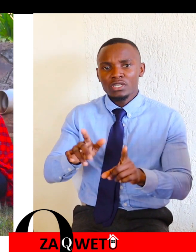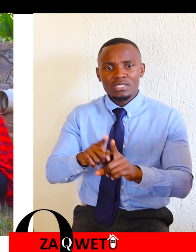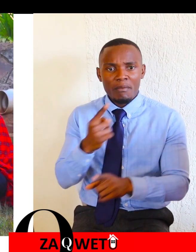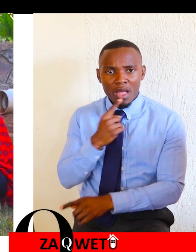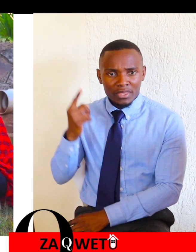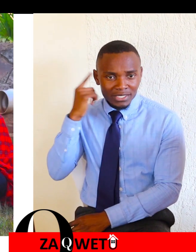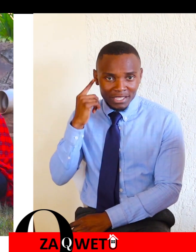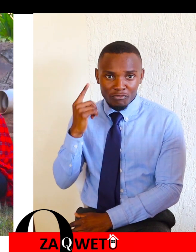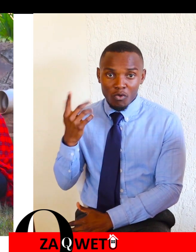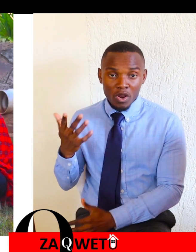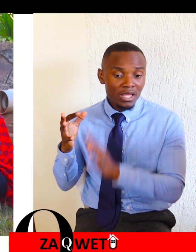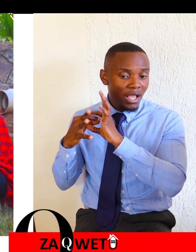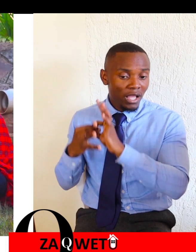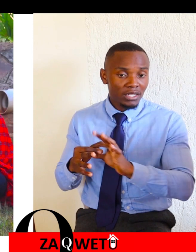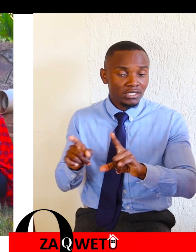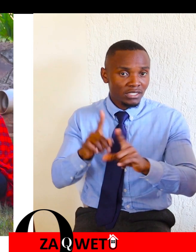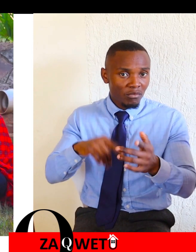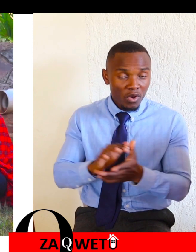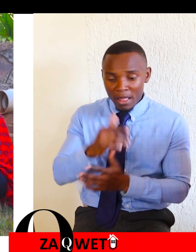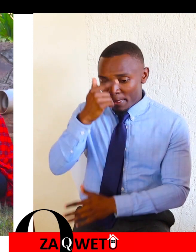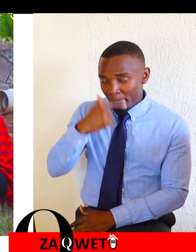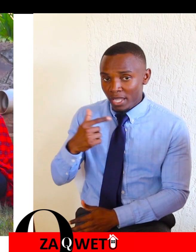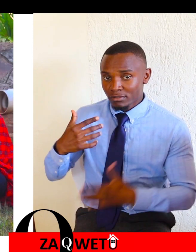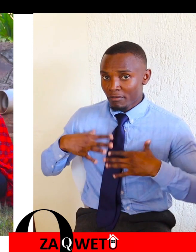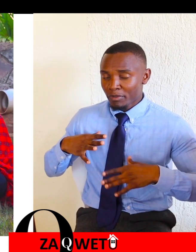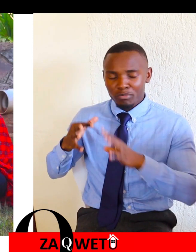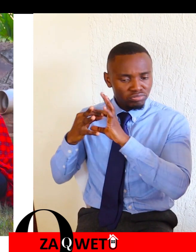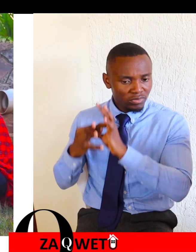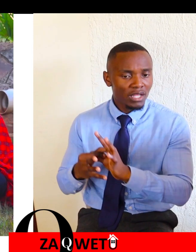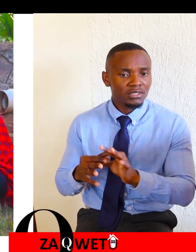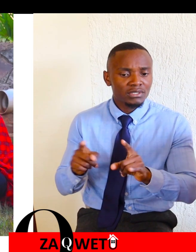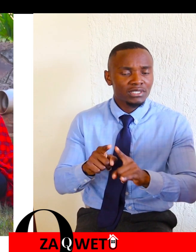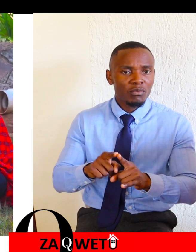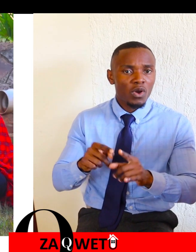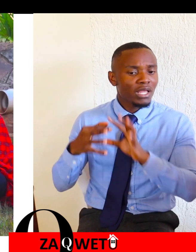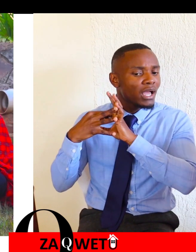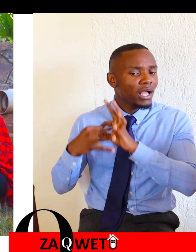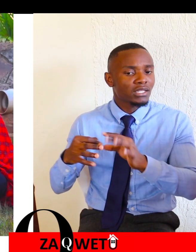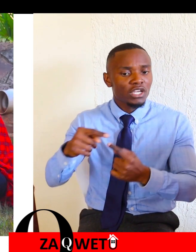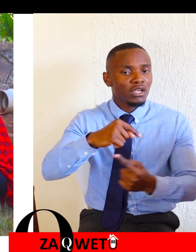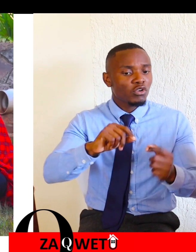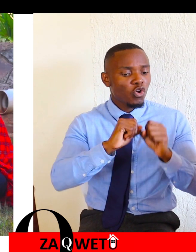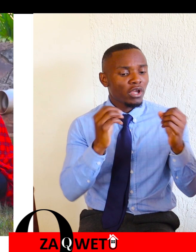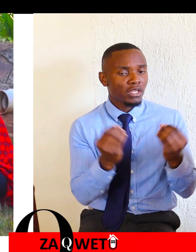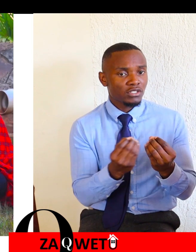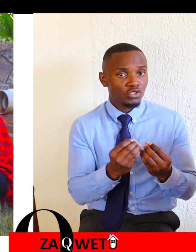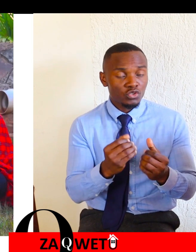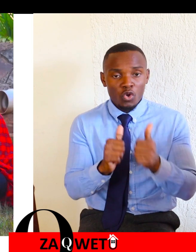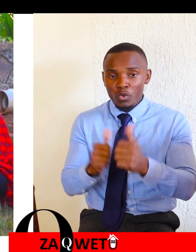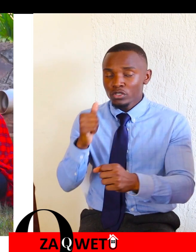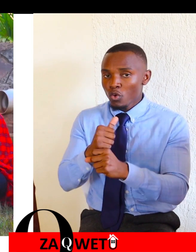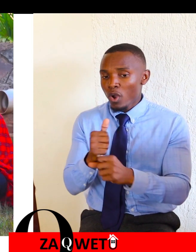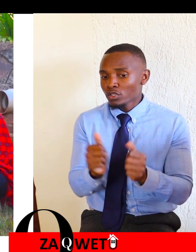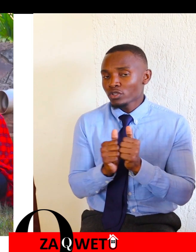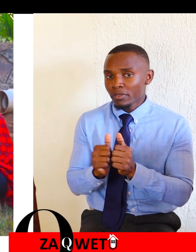really learned a lot about the deaf culture, about the culture of the visually impaired persons, and generally the cultures around